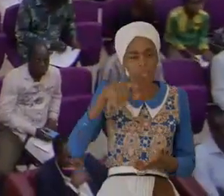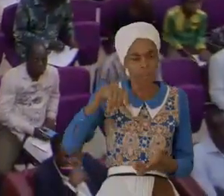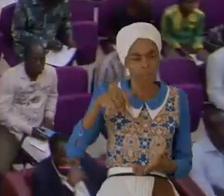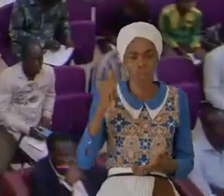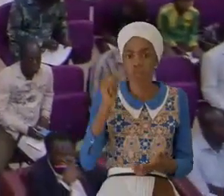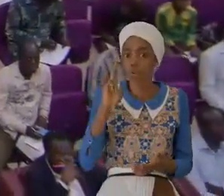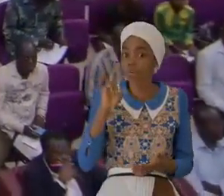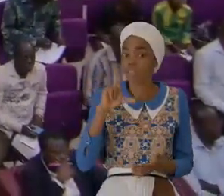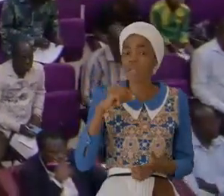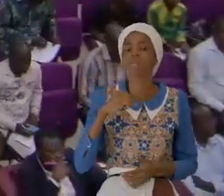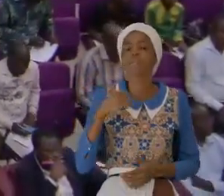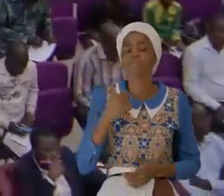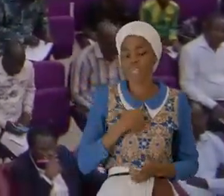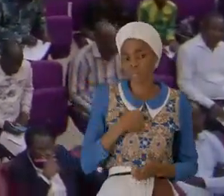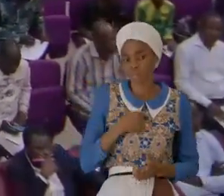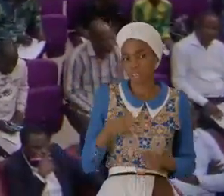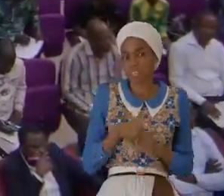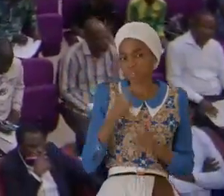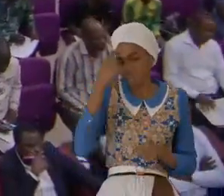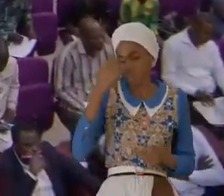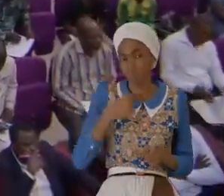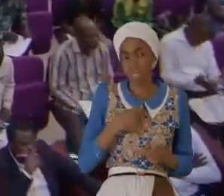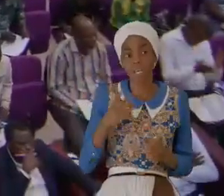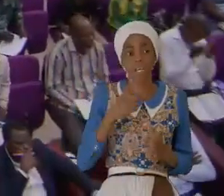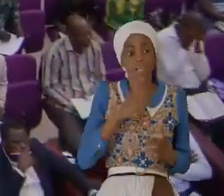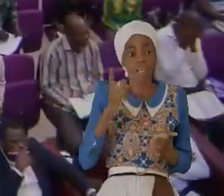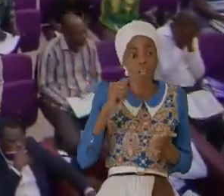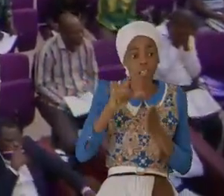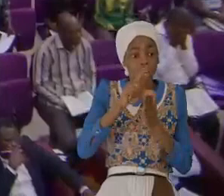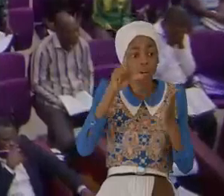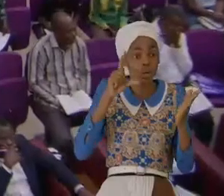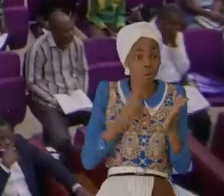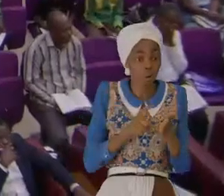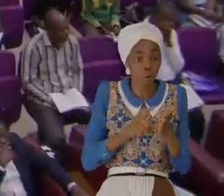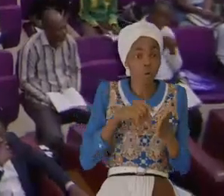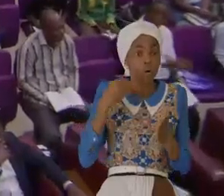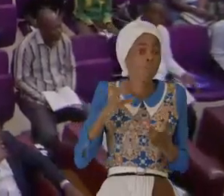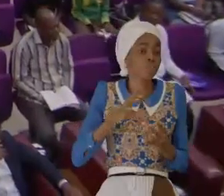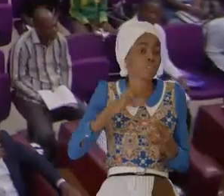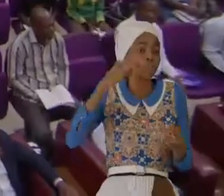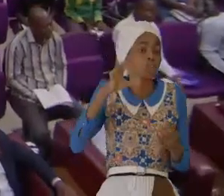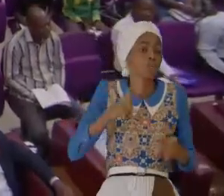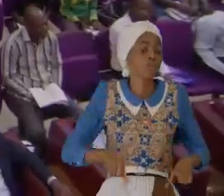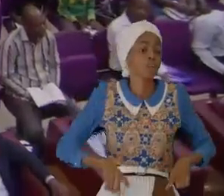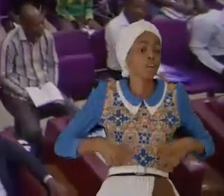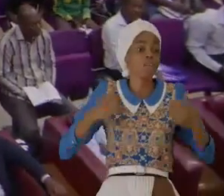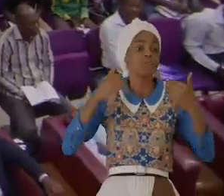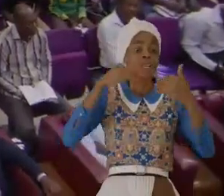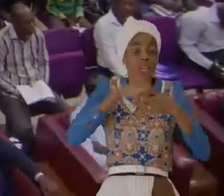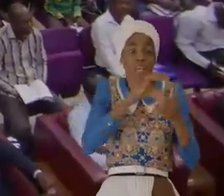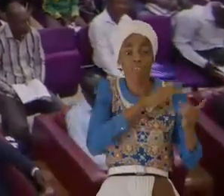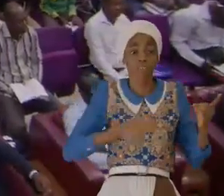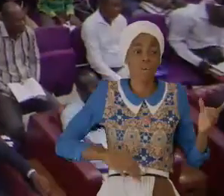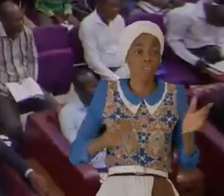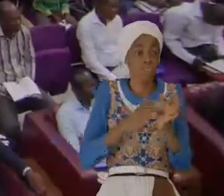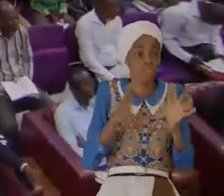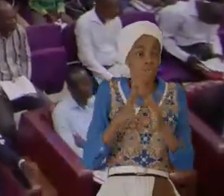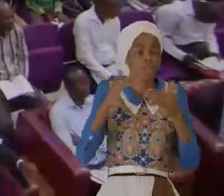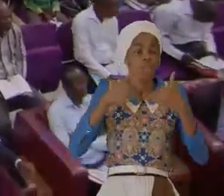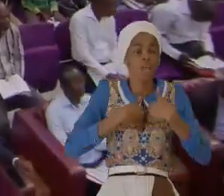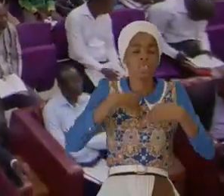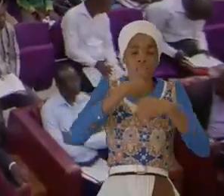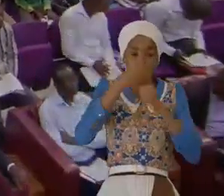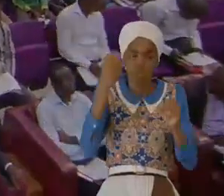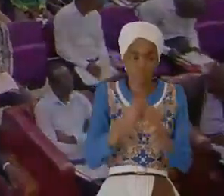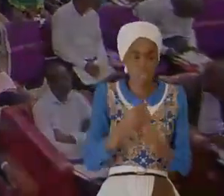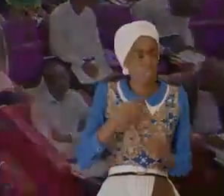for me, for the law of the Spirit of life in Christ Jesus has made me